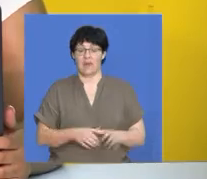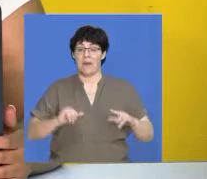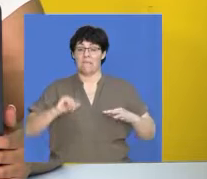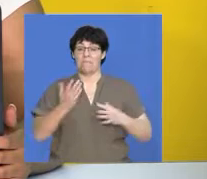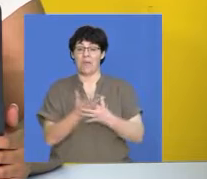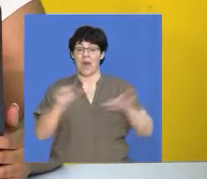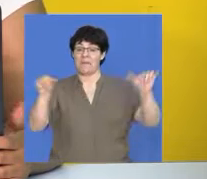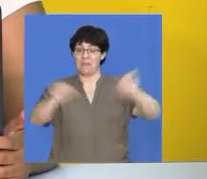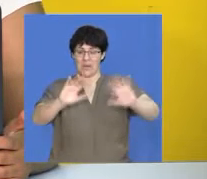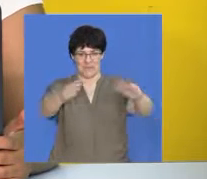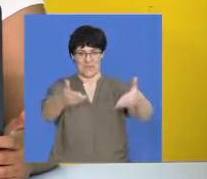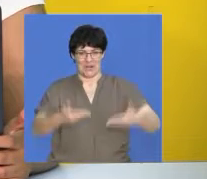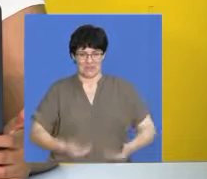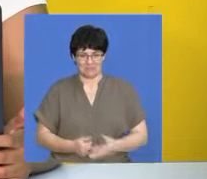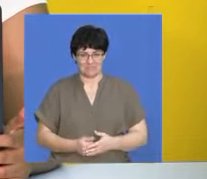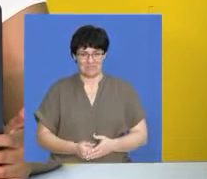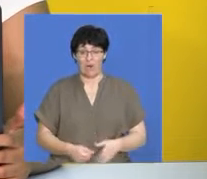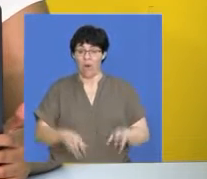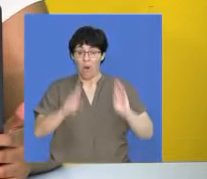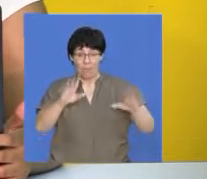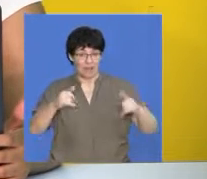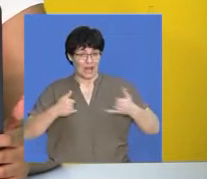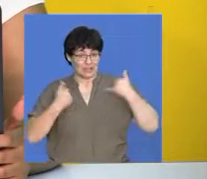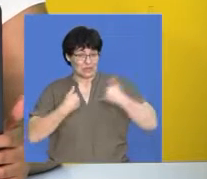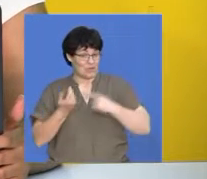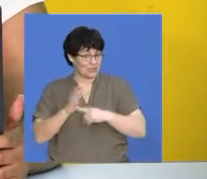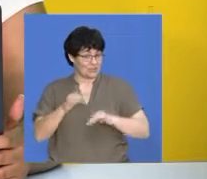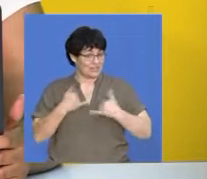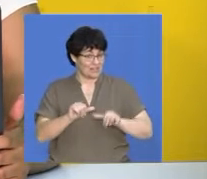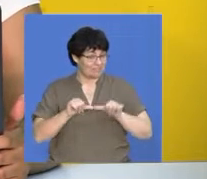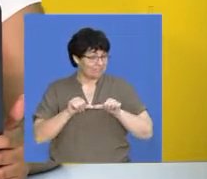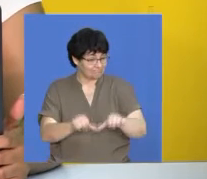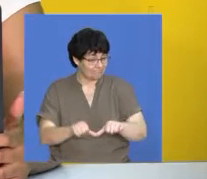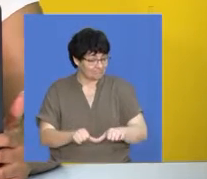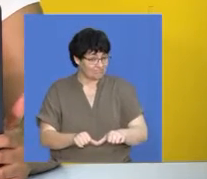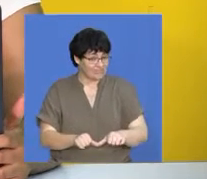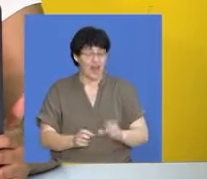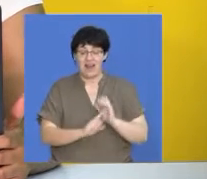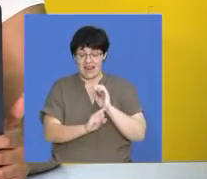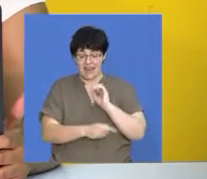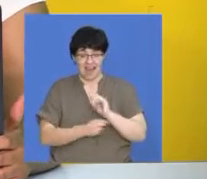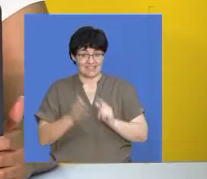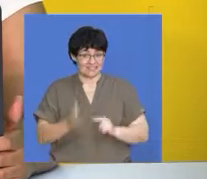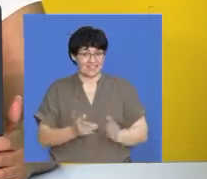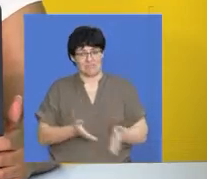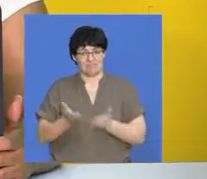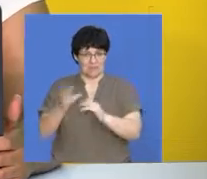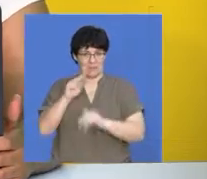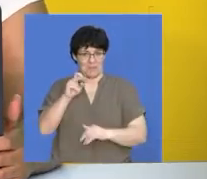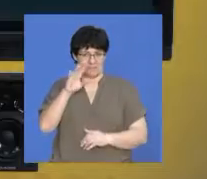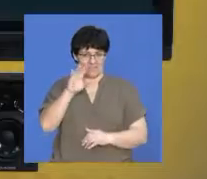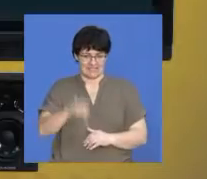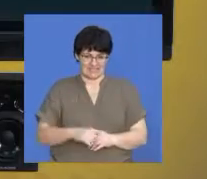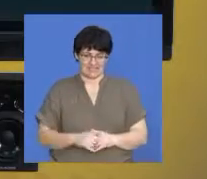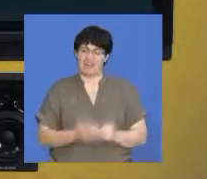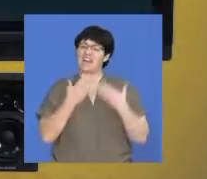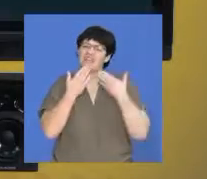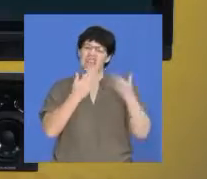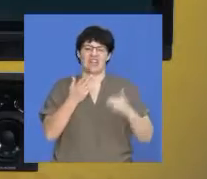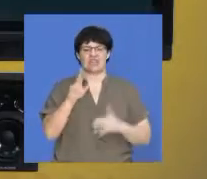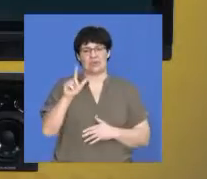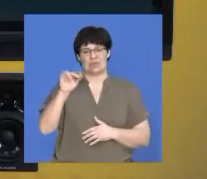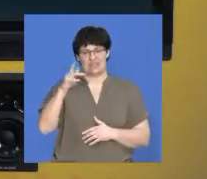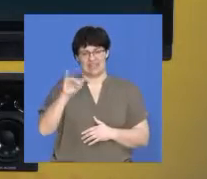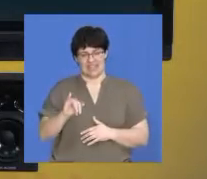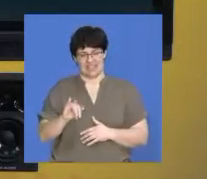Welcome back from the break, Matrix. I hope you guys are still enjoying the show. We are in the last stretch, so over to you, Mamsi. Thanks, Luni.